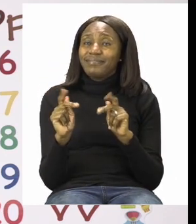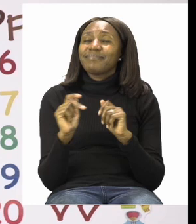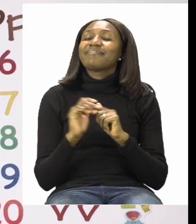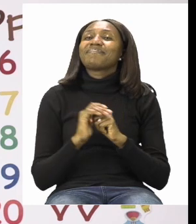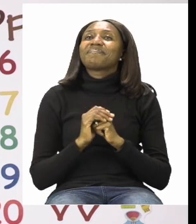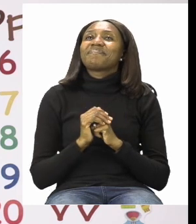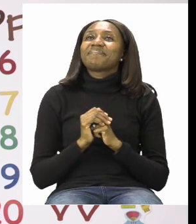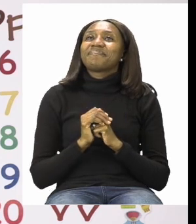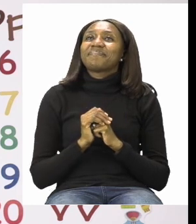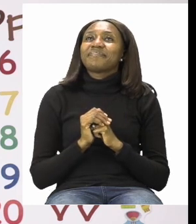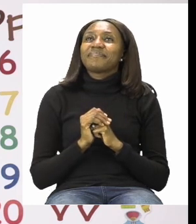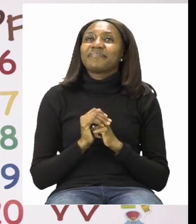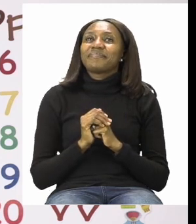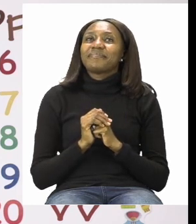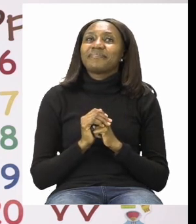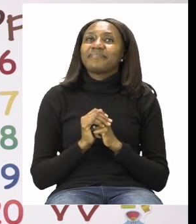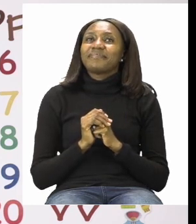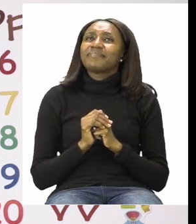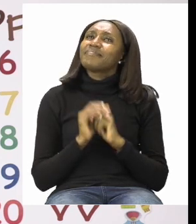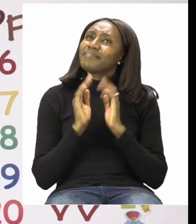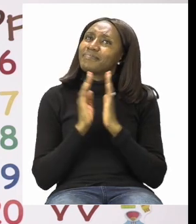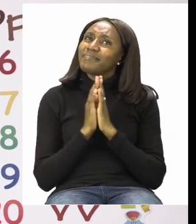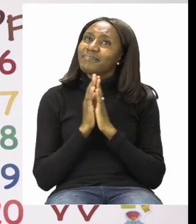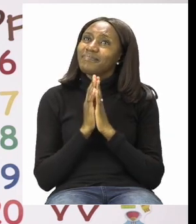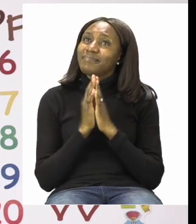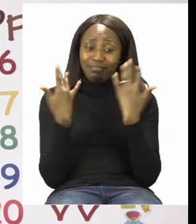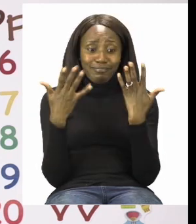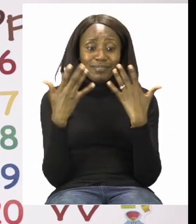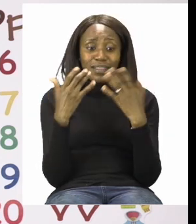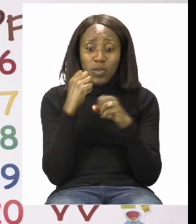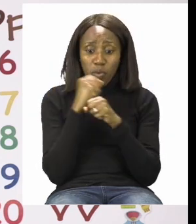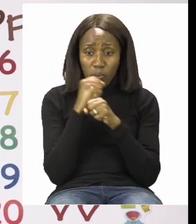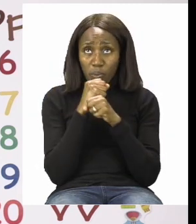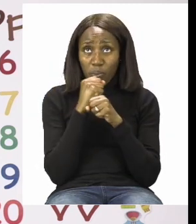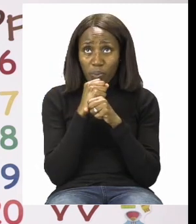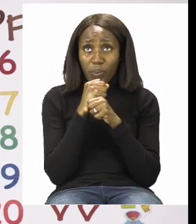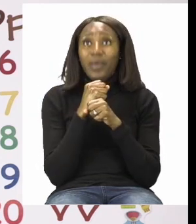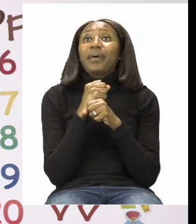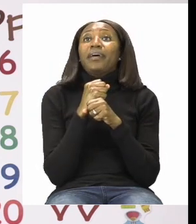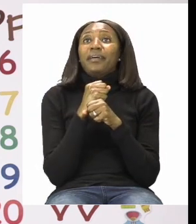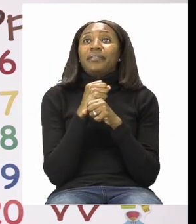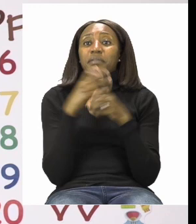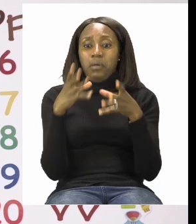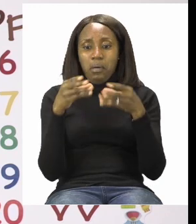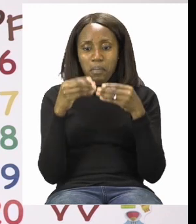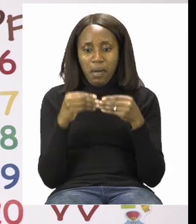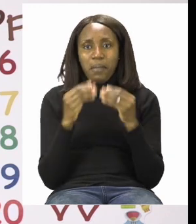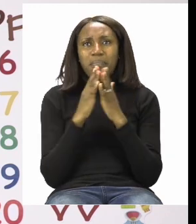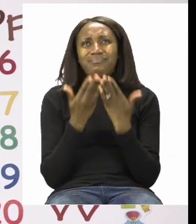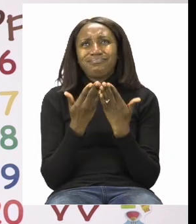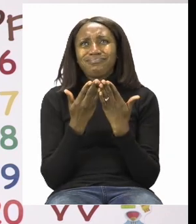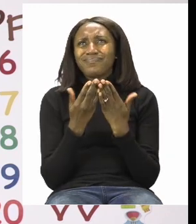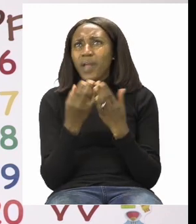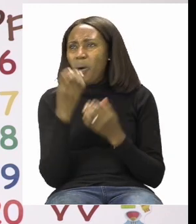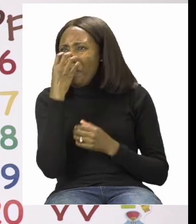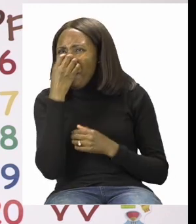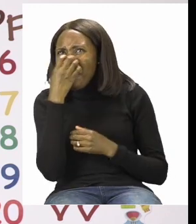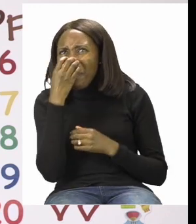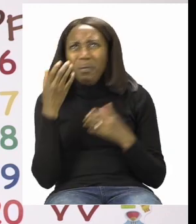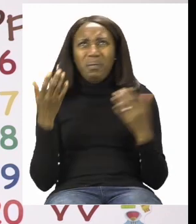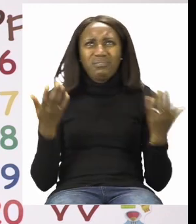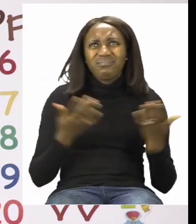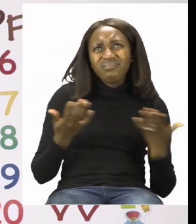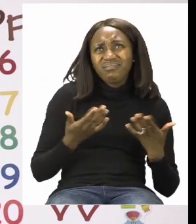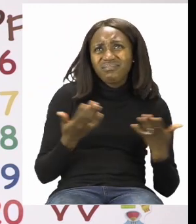of you. Make sure your hands are dry before you touch anything else. I wonder, Zoshi was supposed to